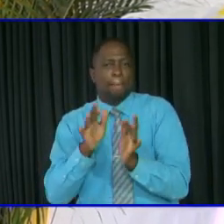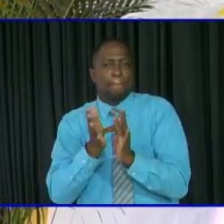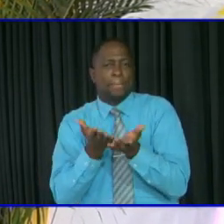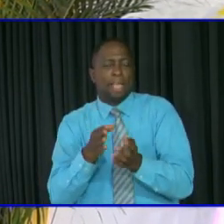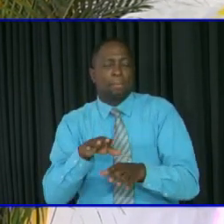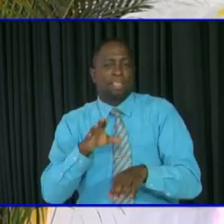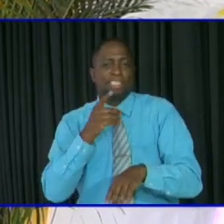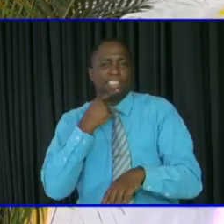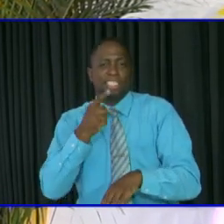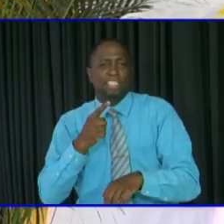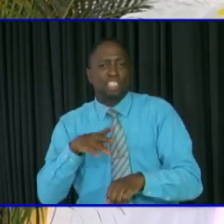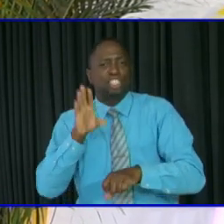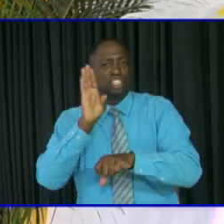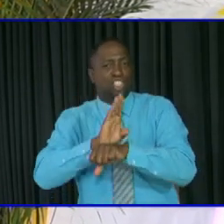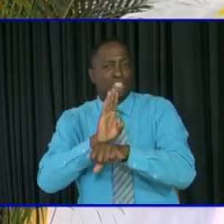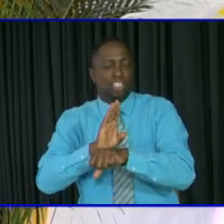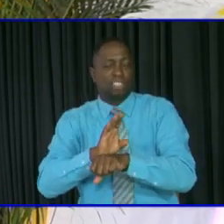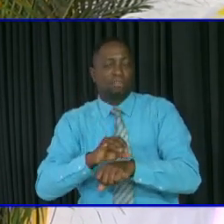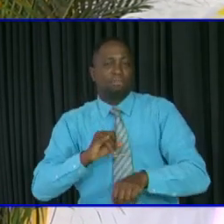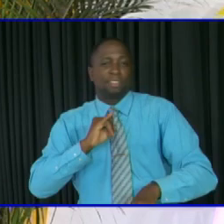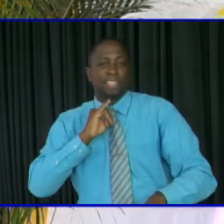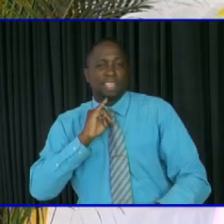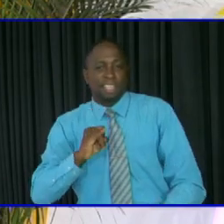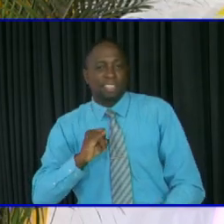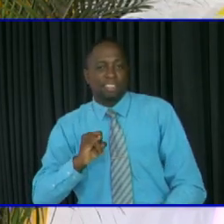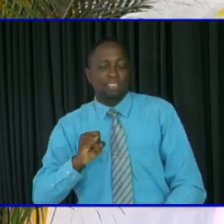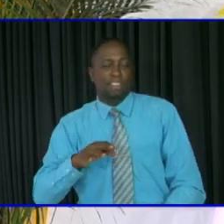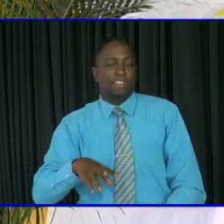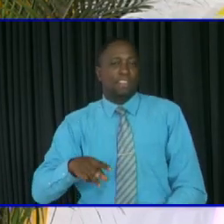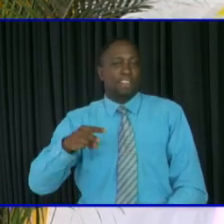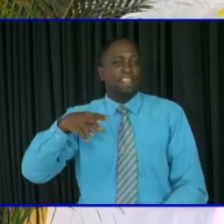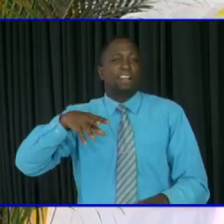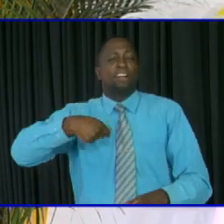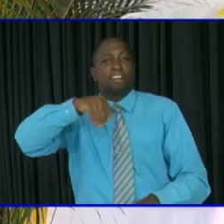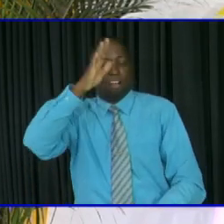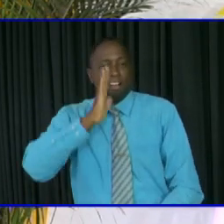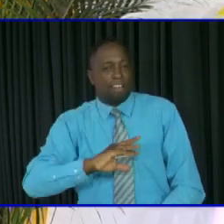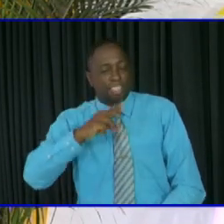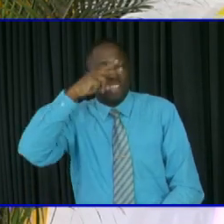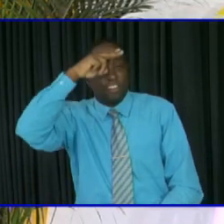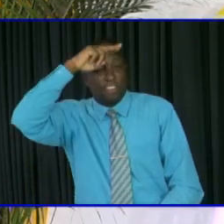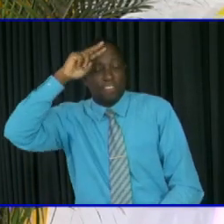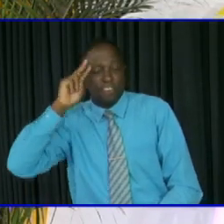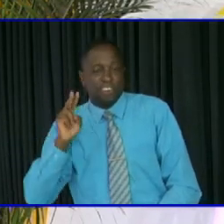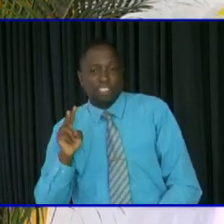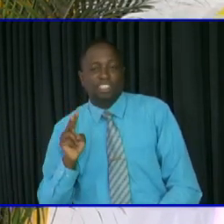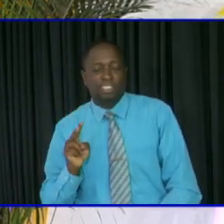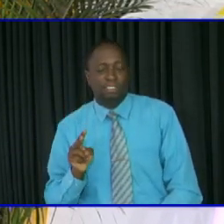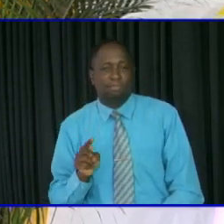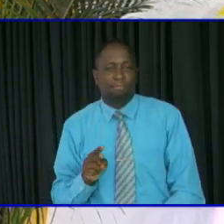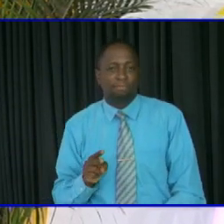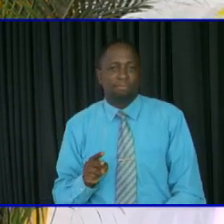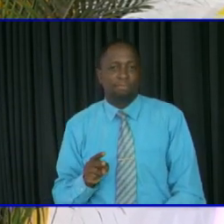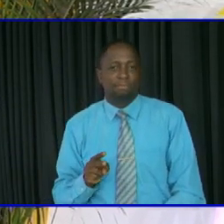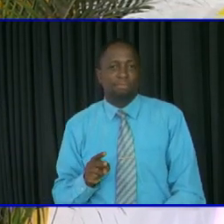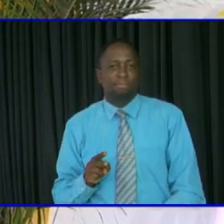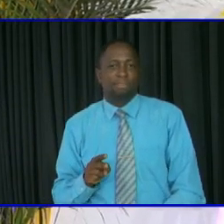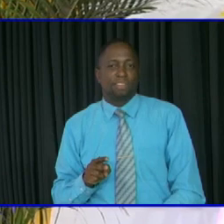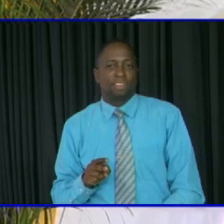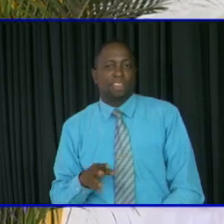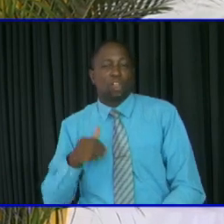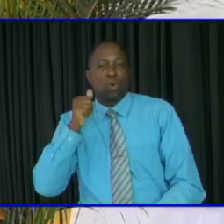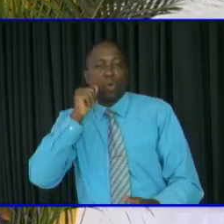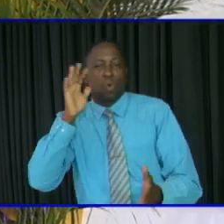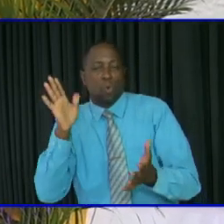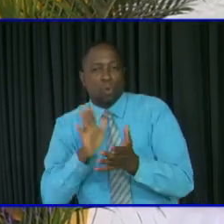the bridegroom comes, if you have no commitment with his church, that is the bride of Christ, the